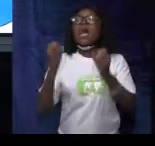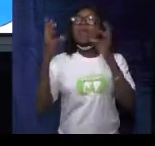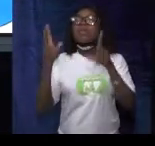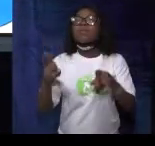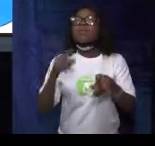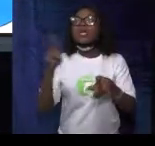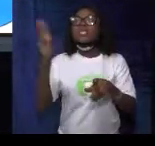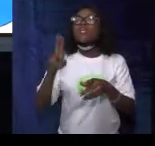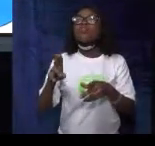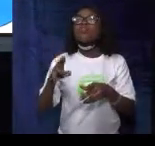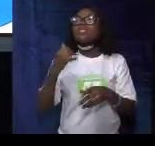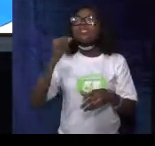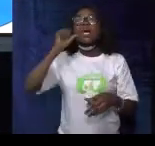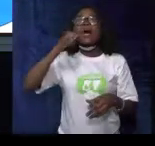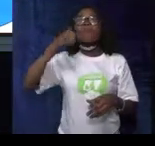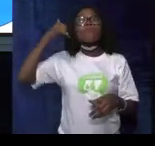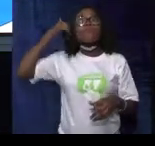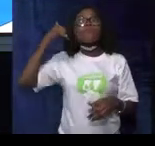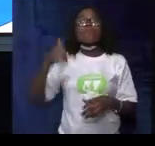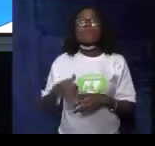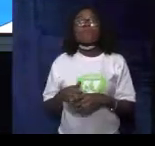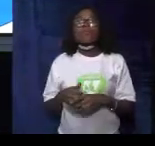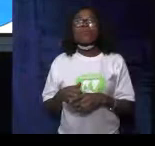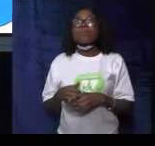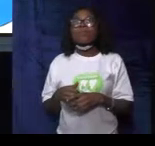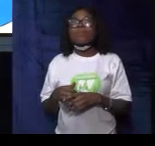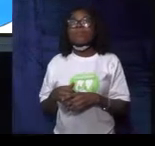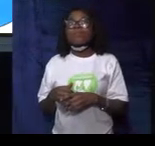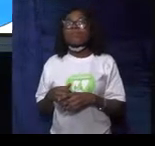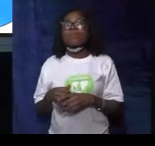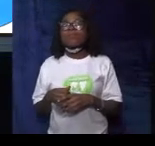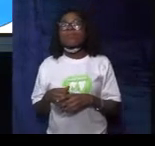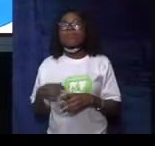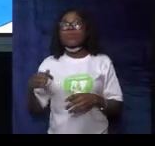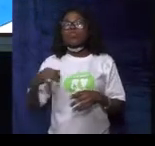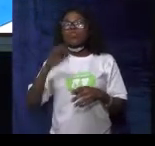So calculate how many people use Apple iPhone. You have a few seconds for that.